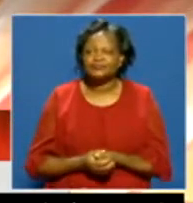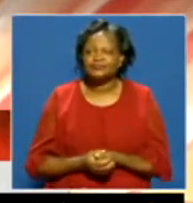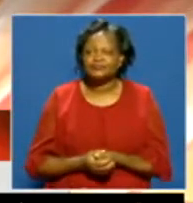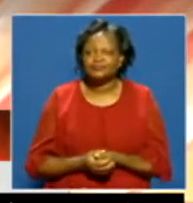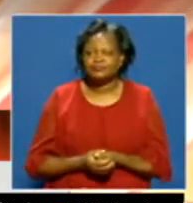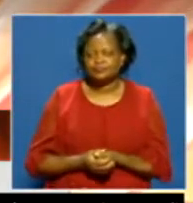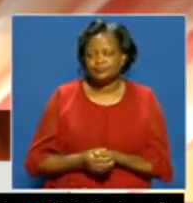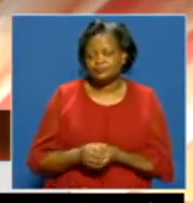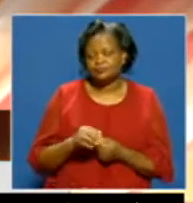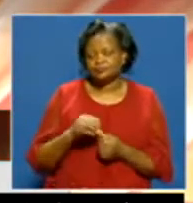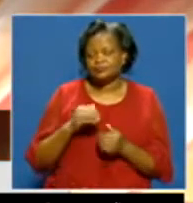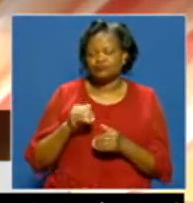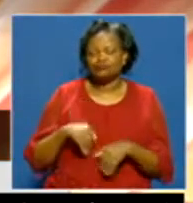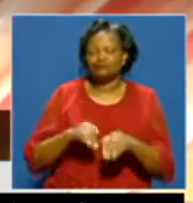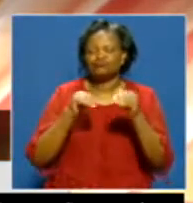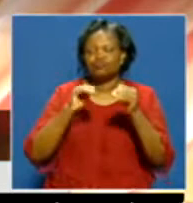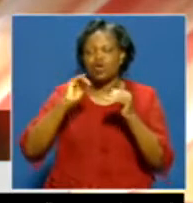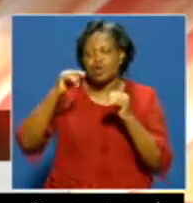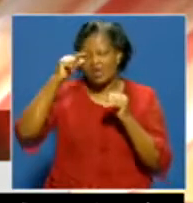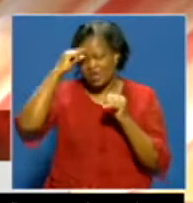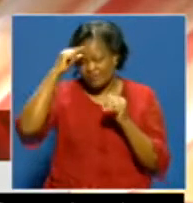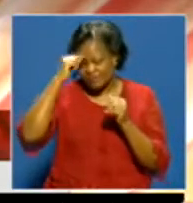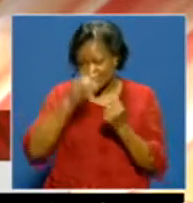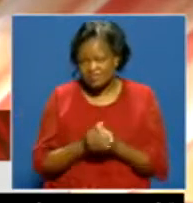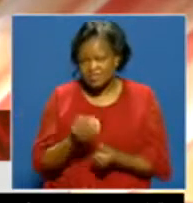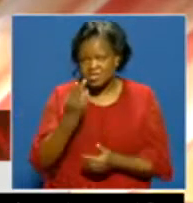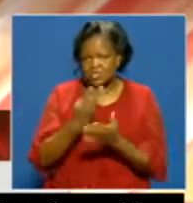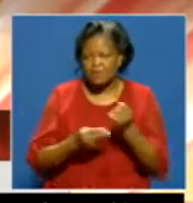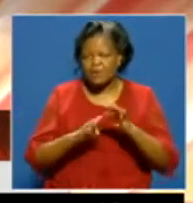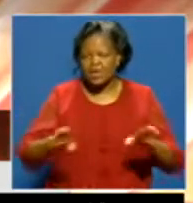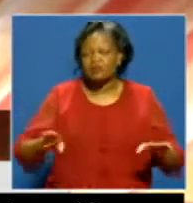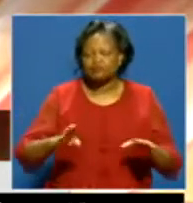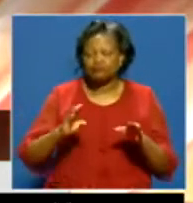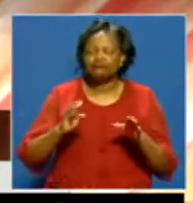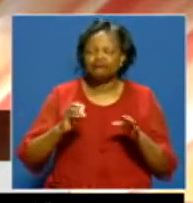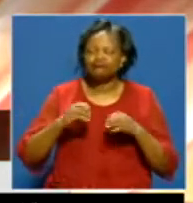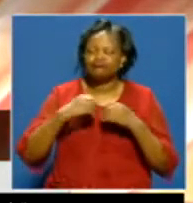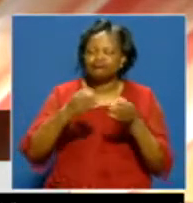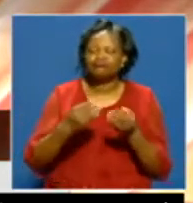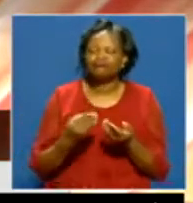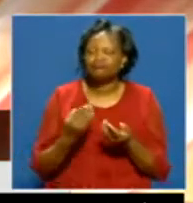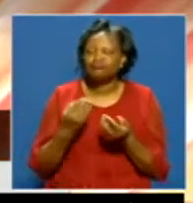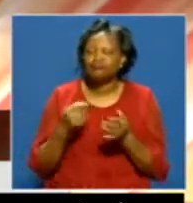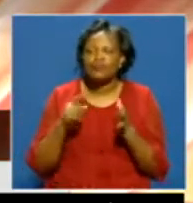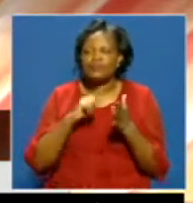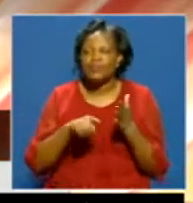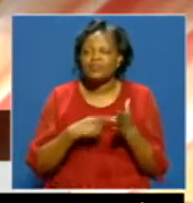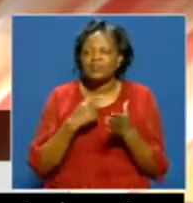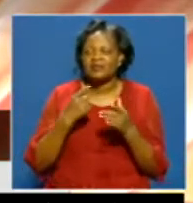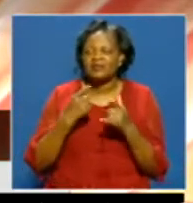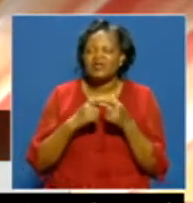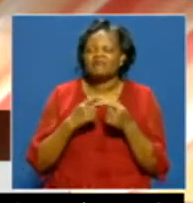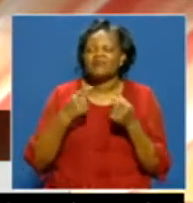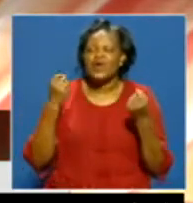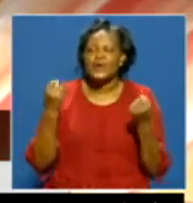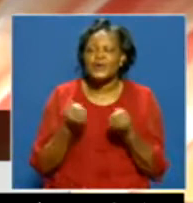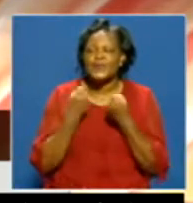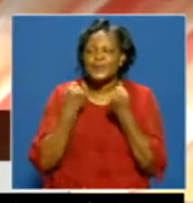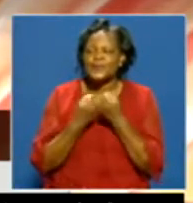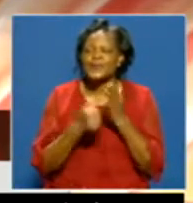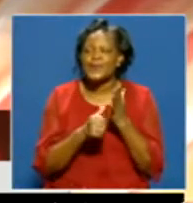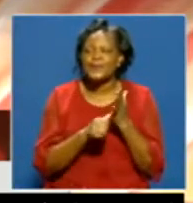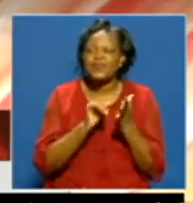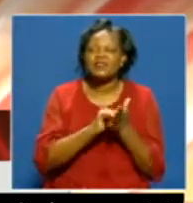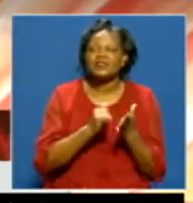According to the county government, double land allocation was to blame for the perennial clashes that has led to deaths and